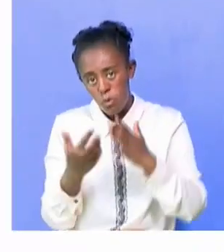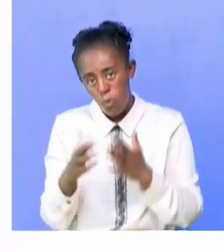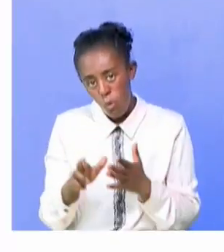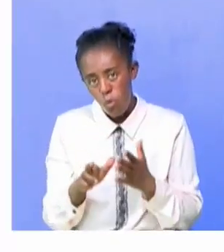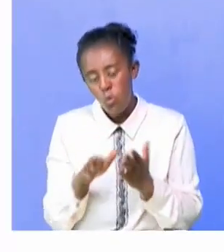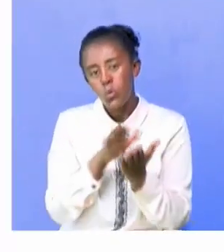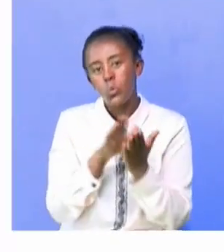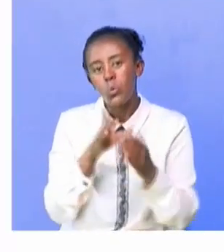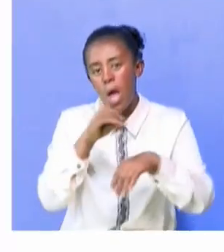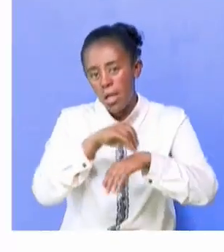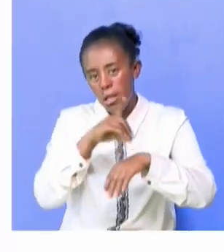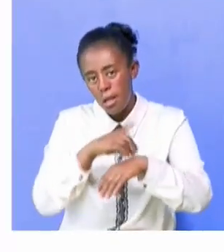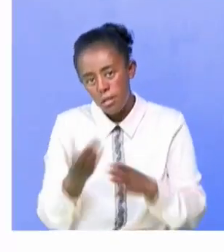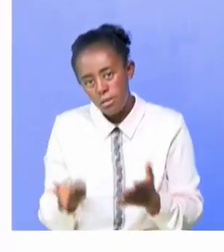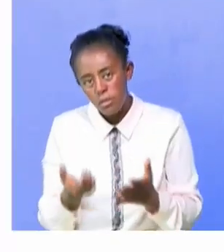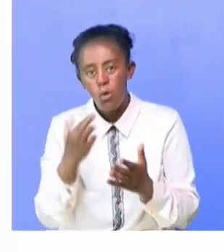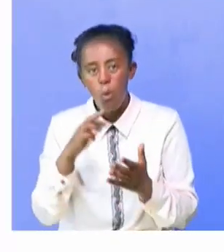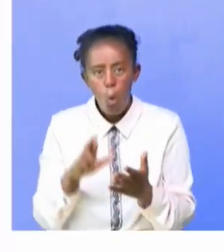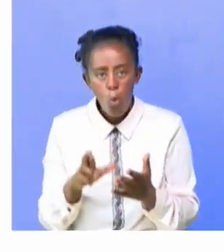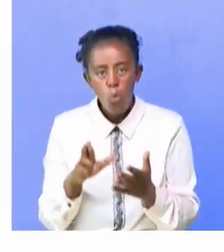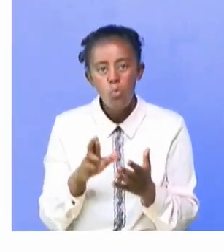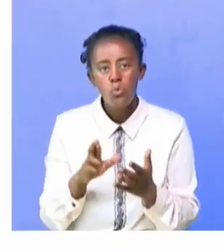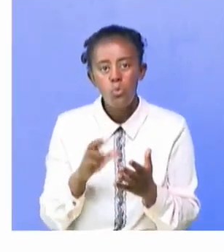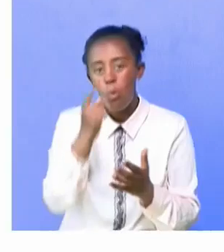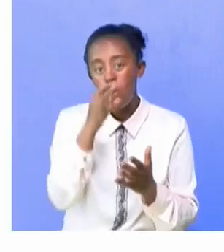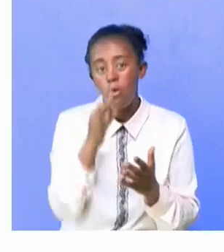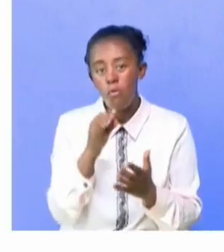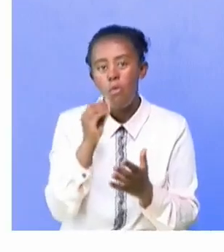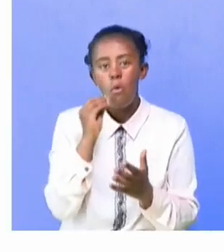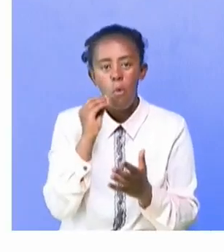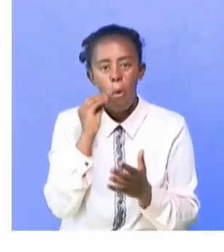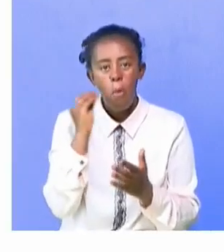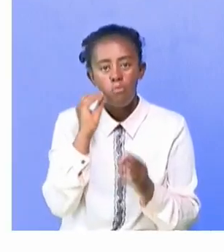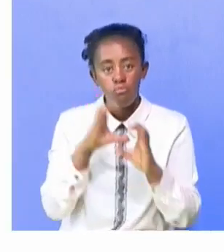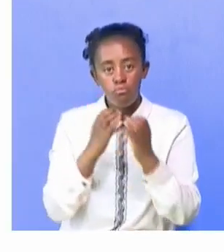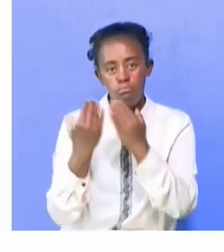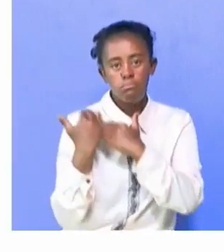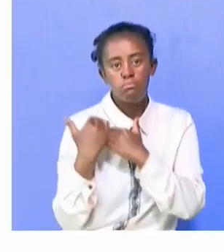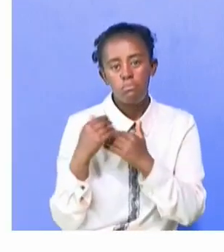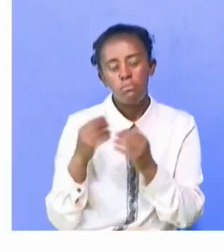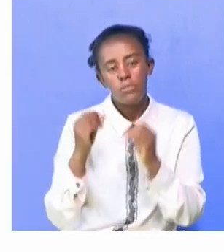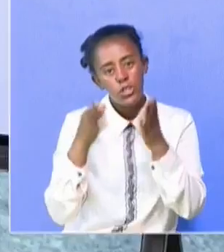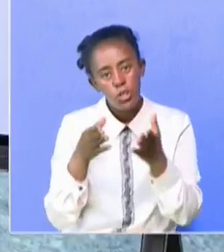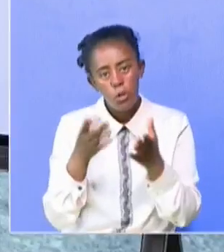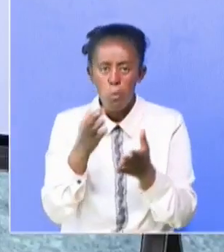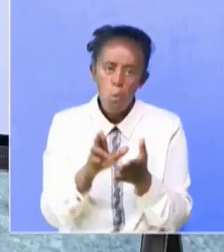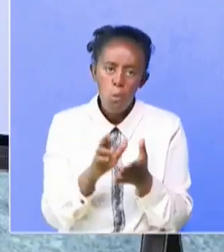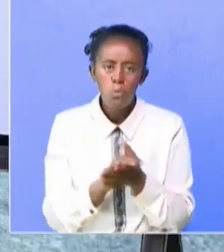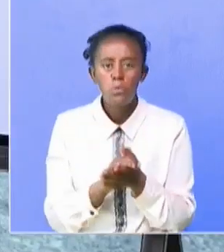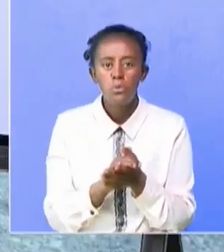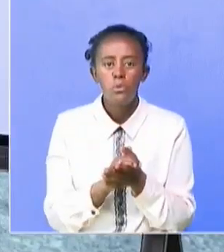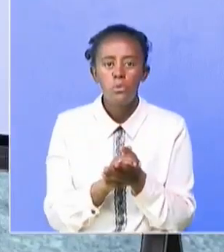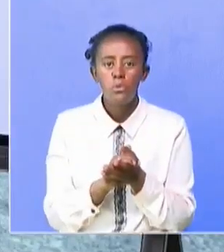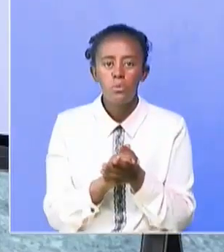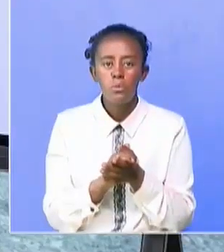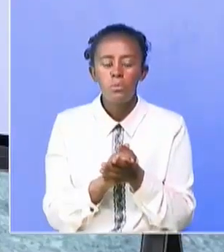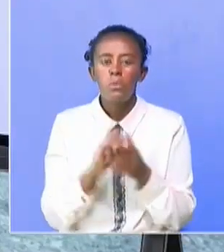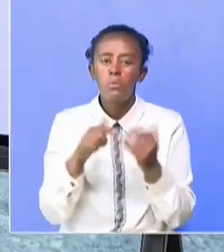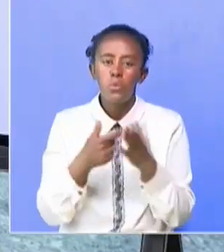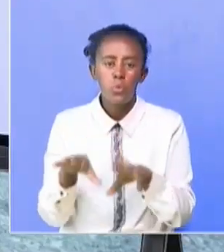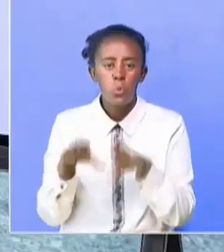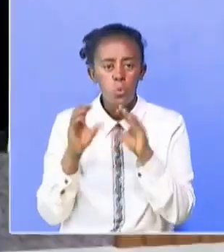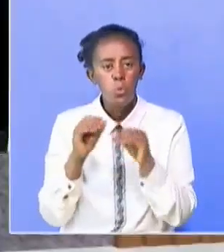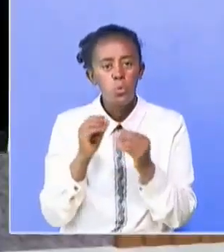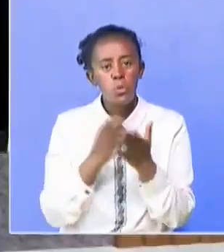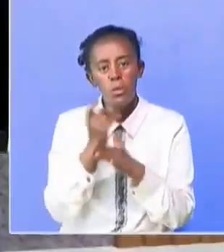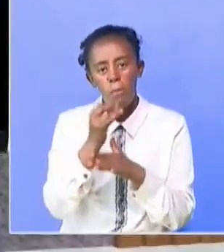school director, or he may be one of your homeroom teacher. Okay, or among students, some